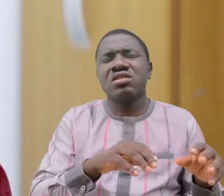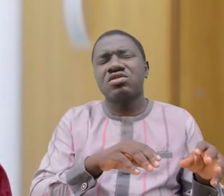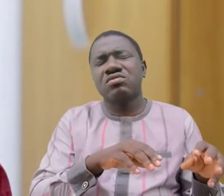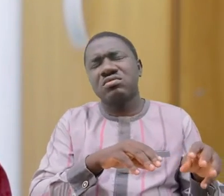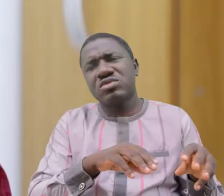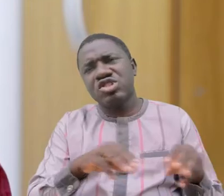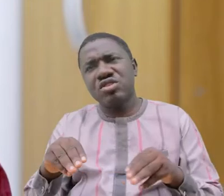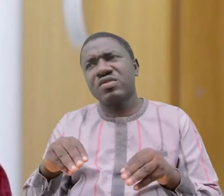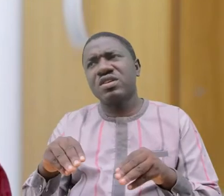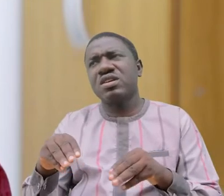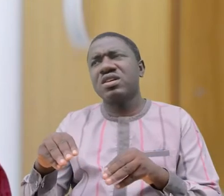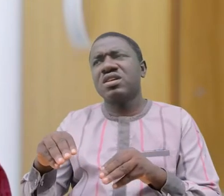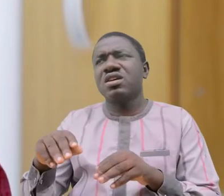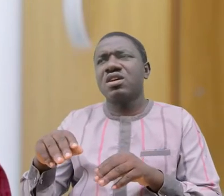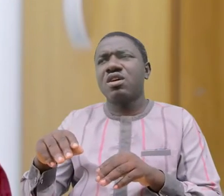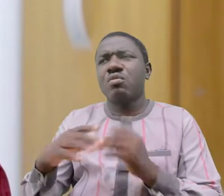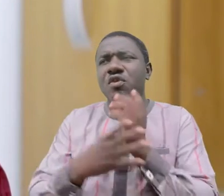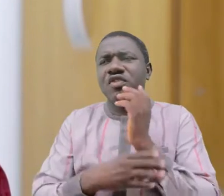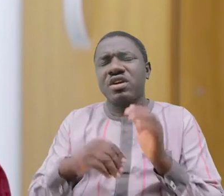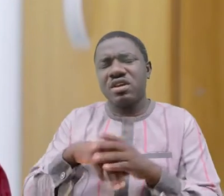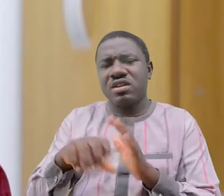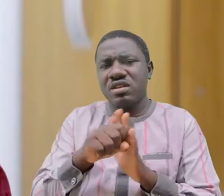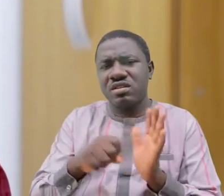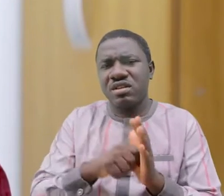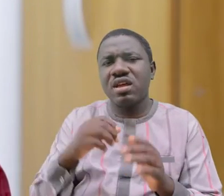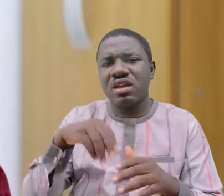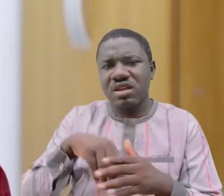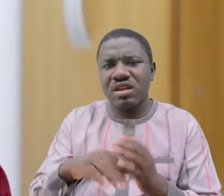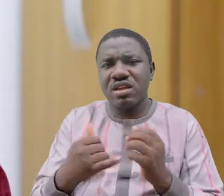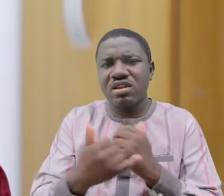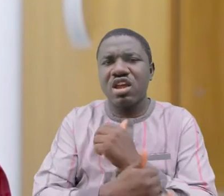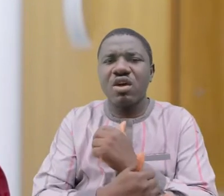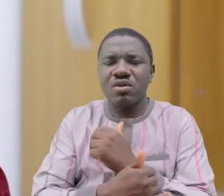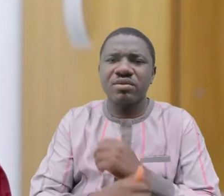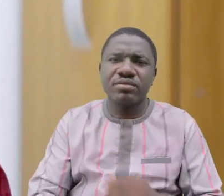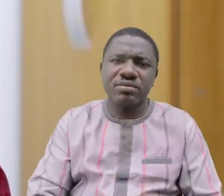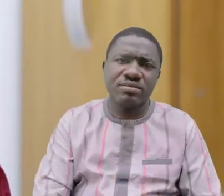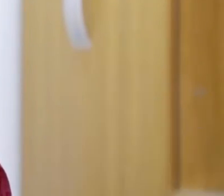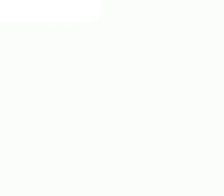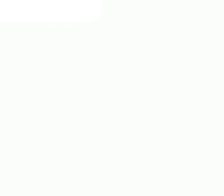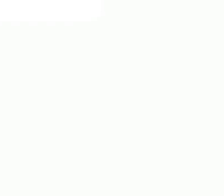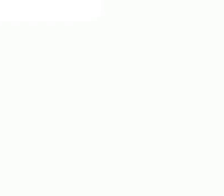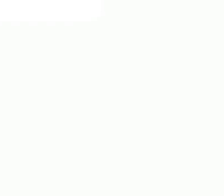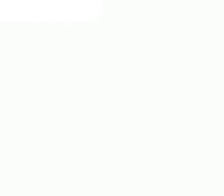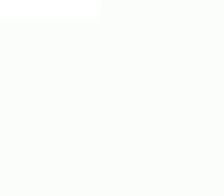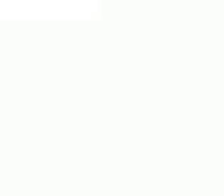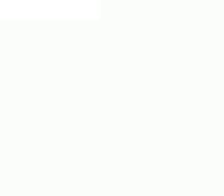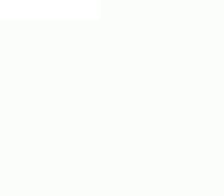drop in poverty in this state or in this country.